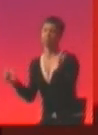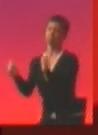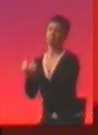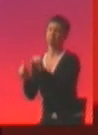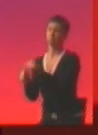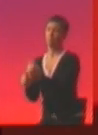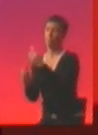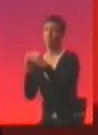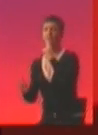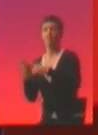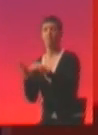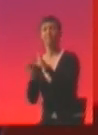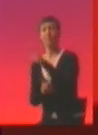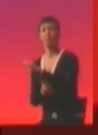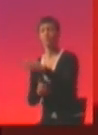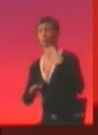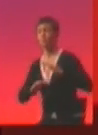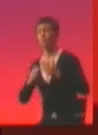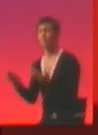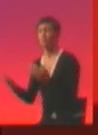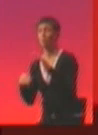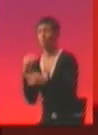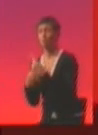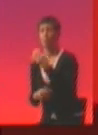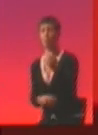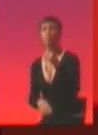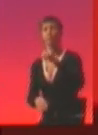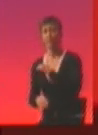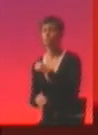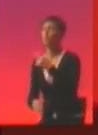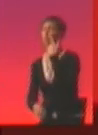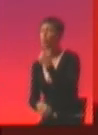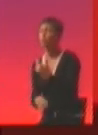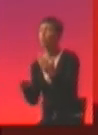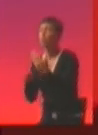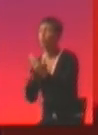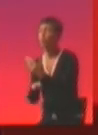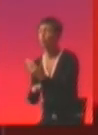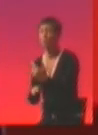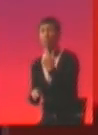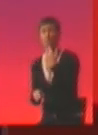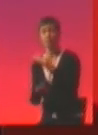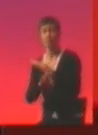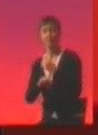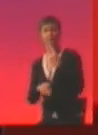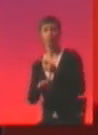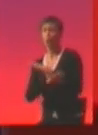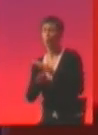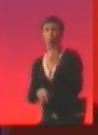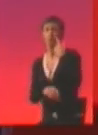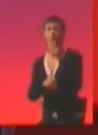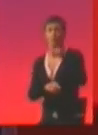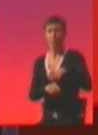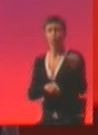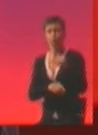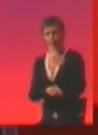billion fund to deliver over 100,000 youth jobs, as we guarantee no young person is stuck on the dole for more